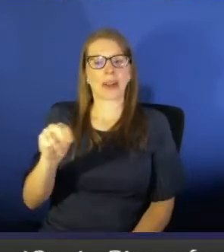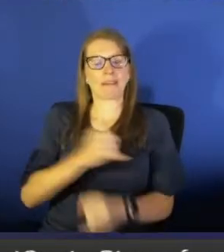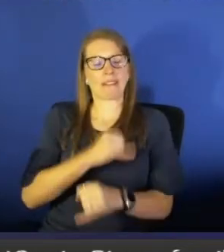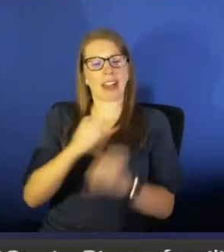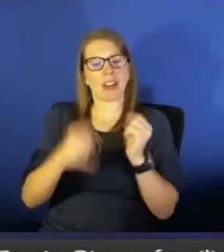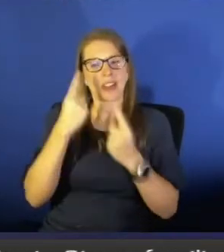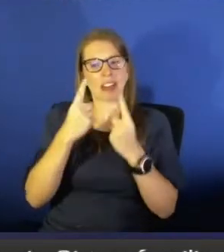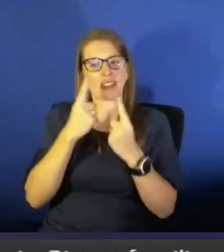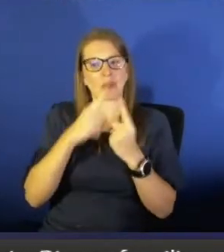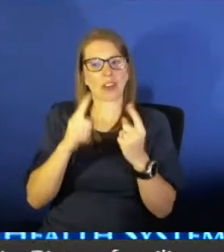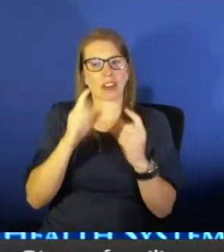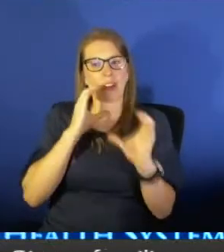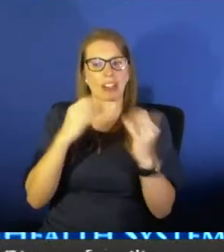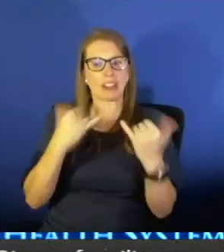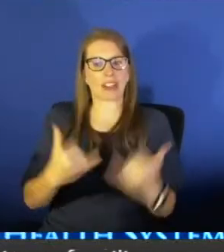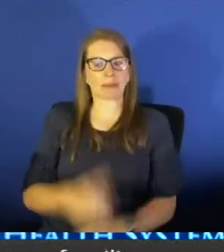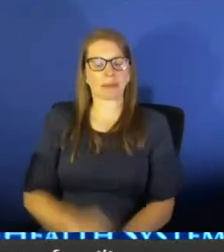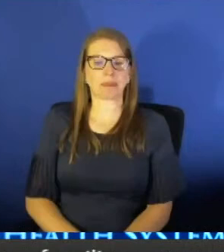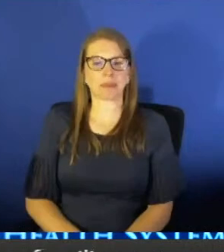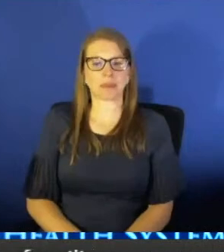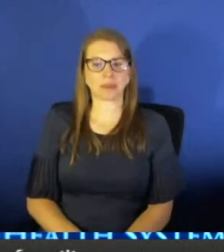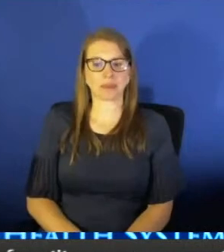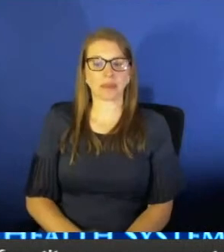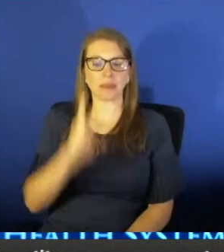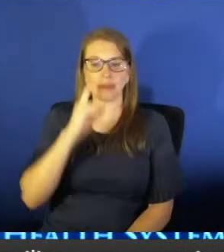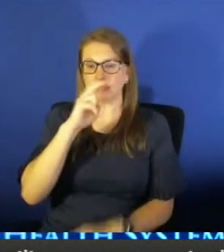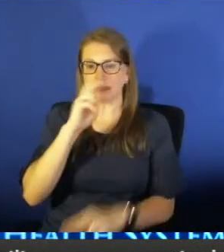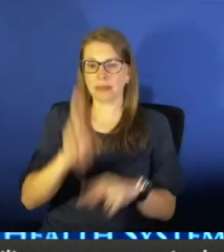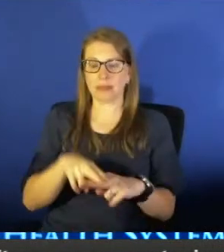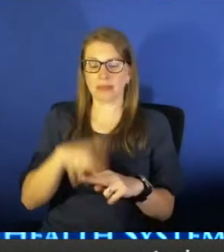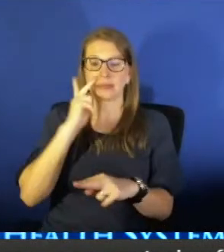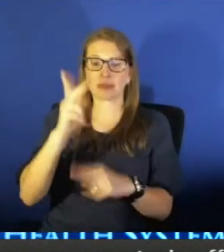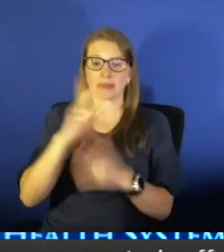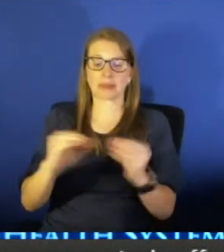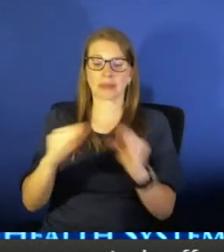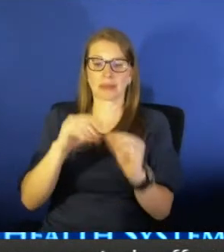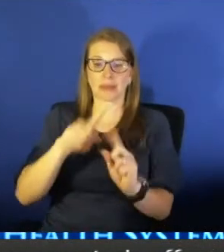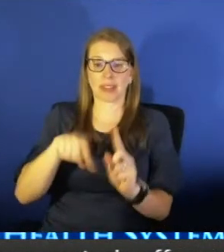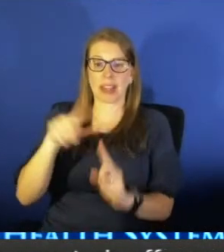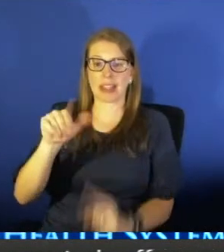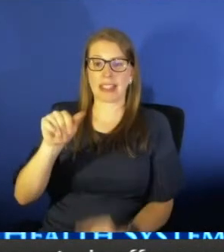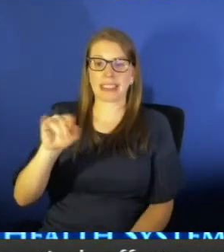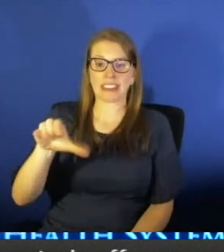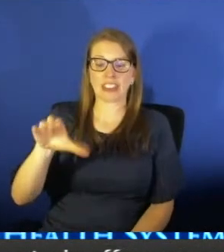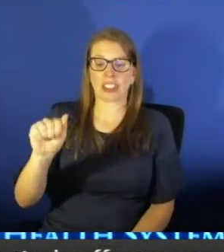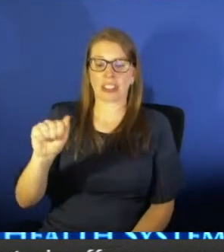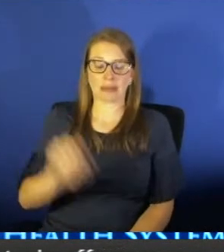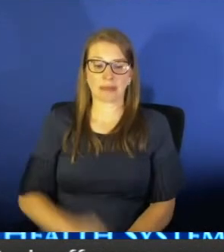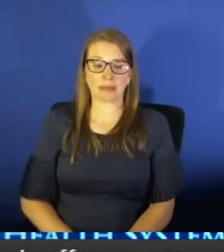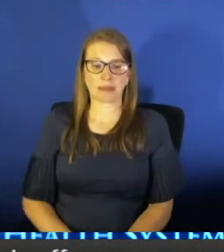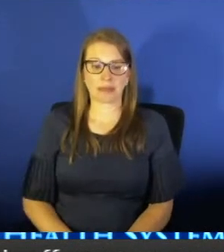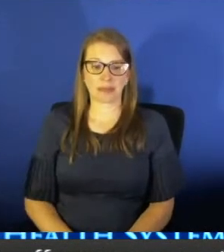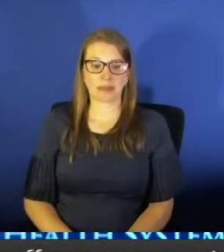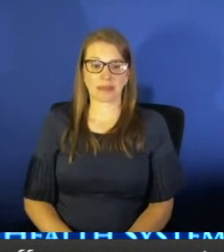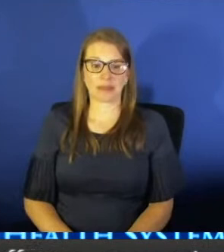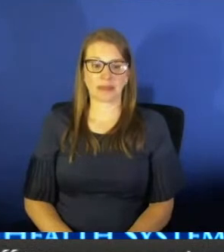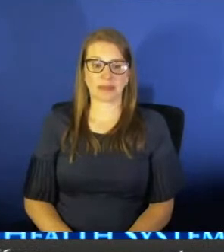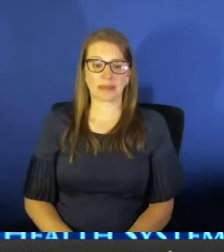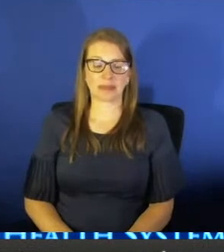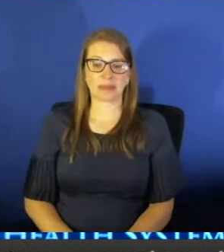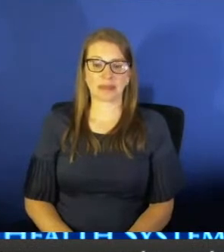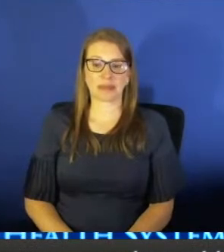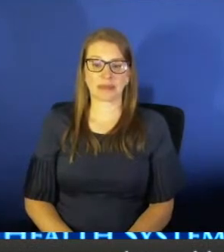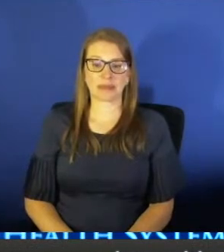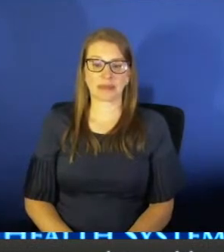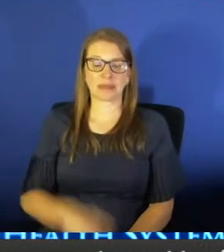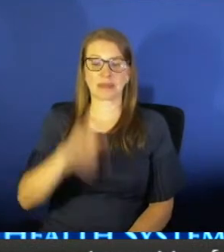today. Well, I think it was fun getting to see the story about Leticia. I think it's great payback. You